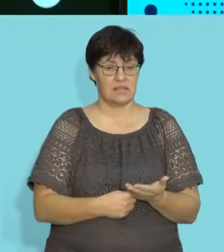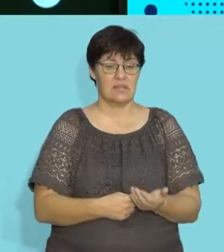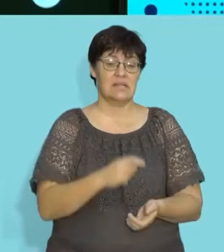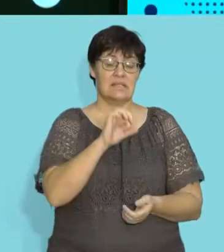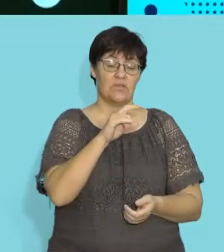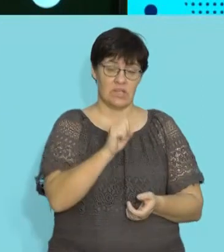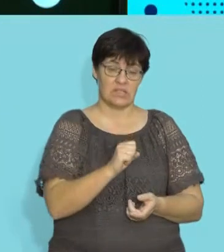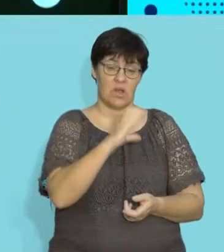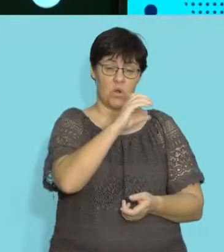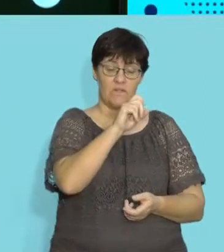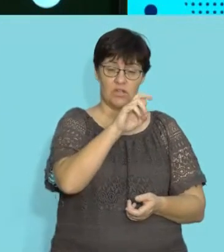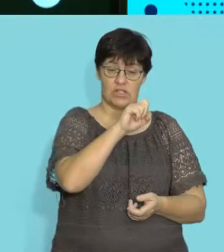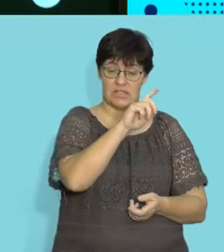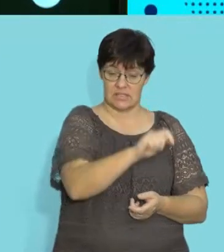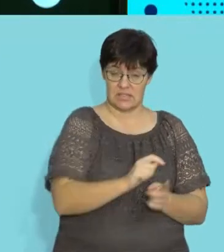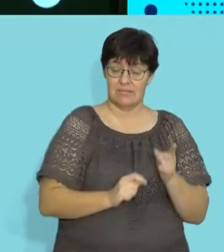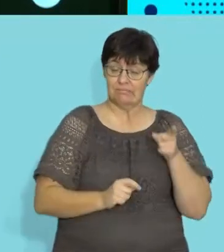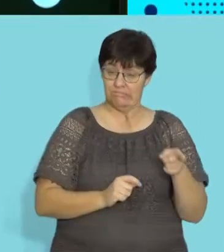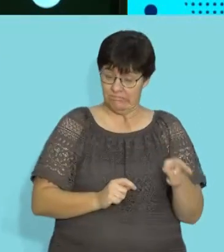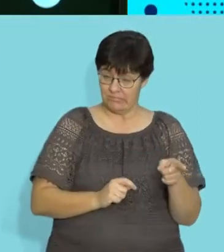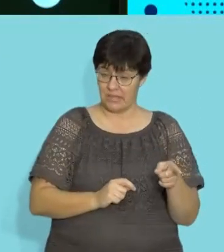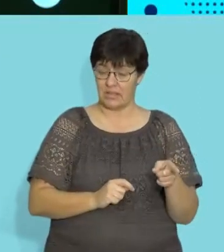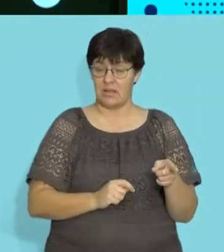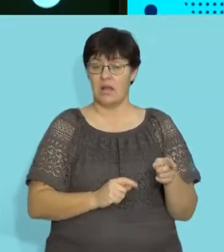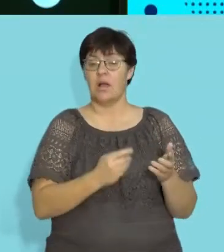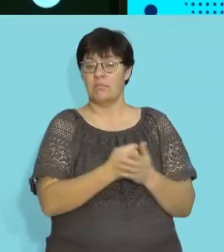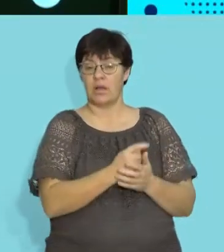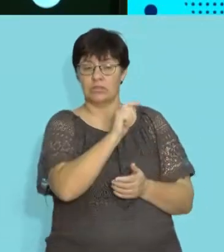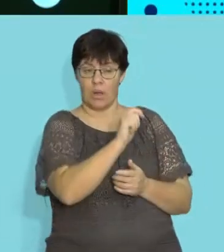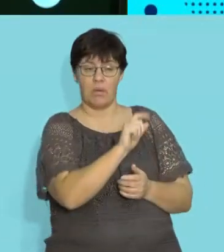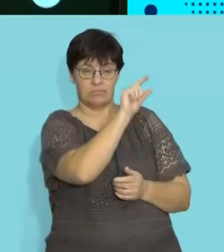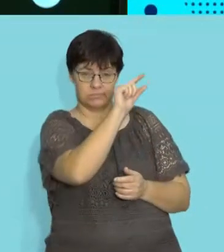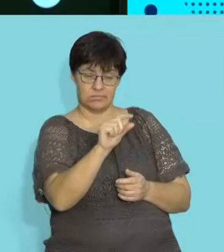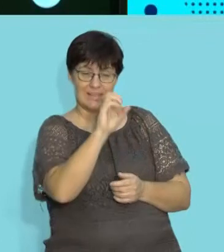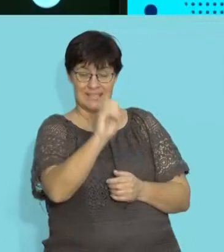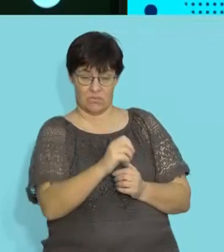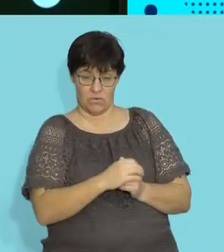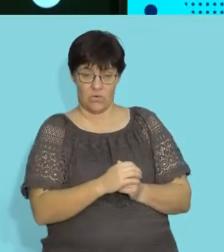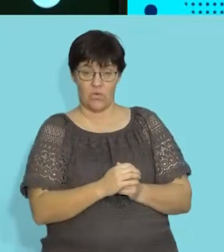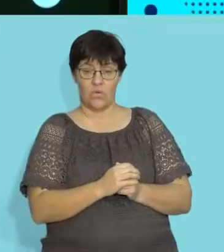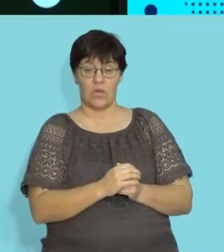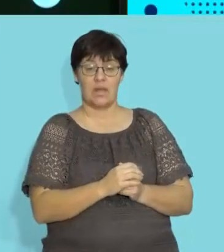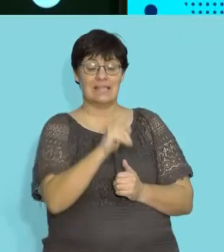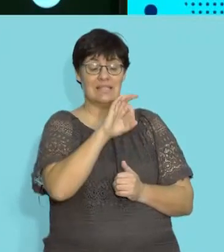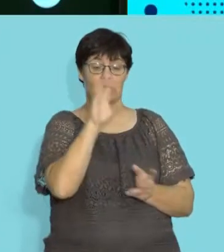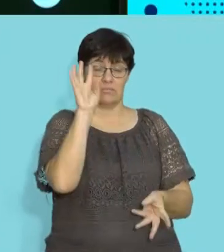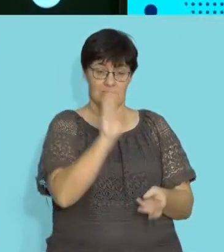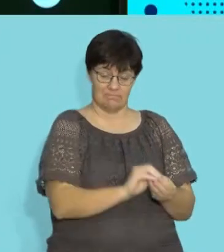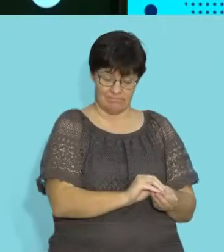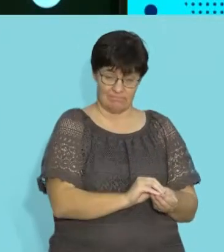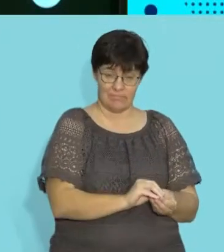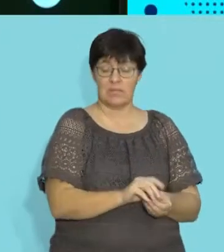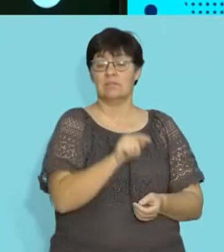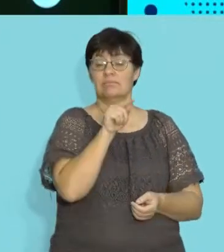is converging and how the terms of a convergent series have to be getting closer to 0, and that the series for a